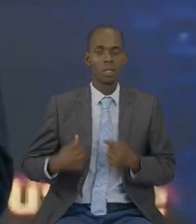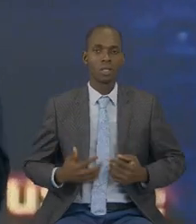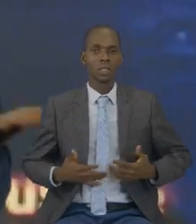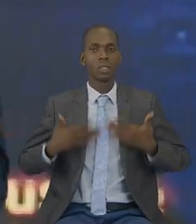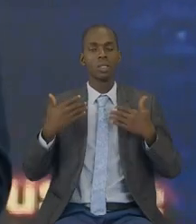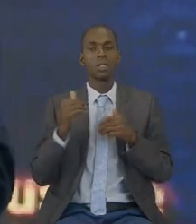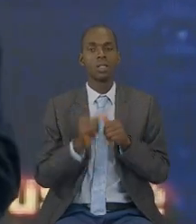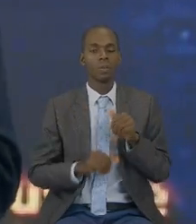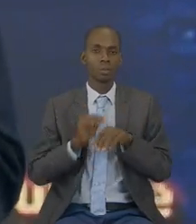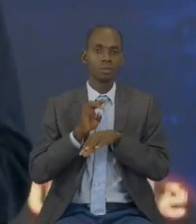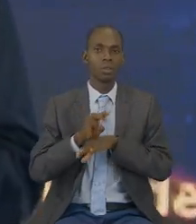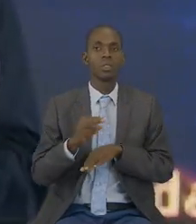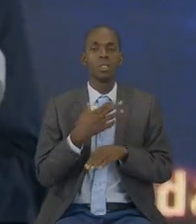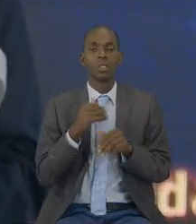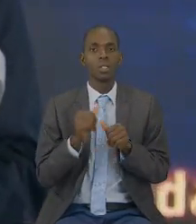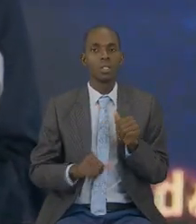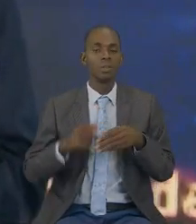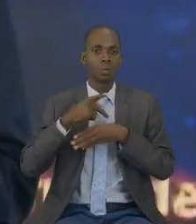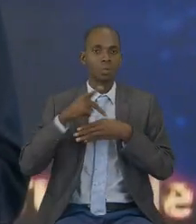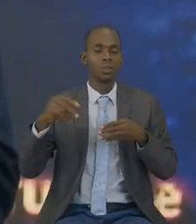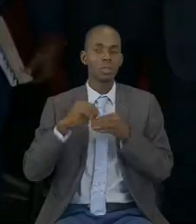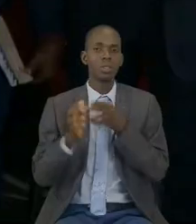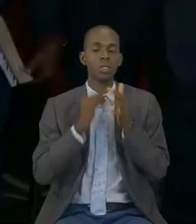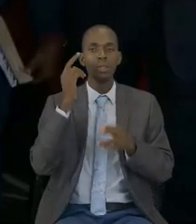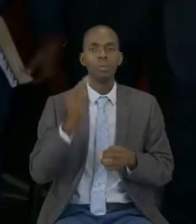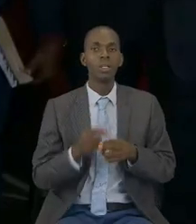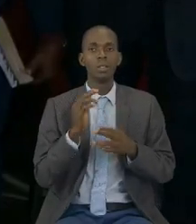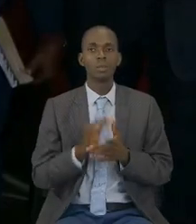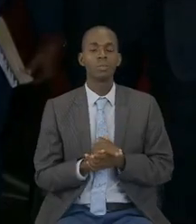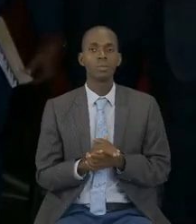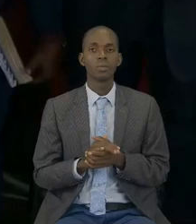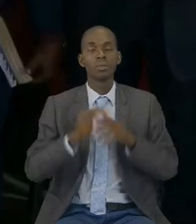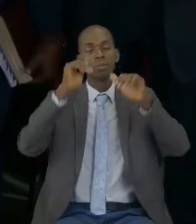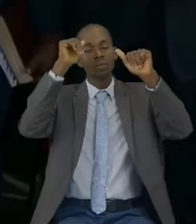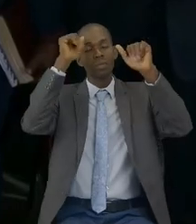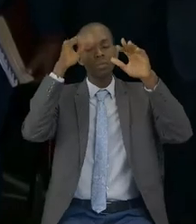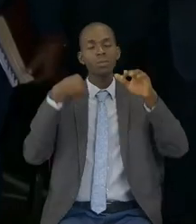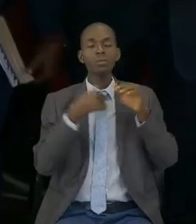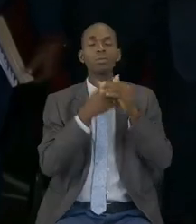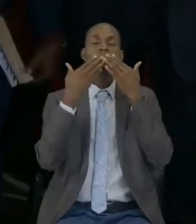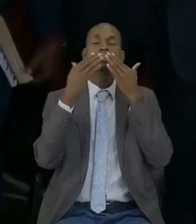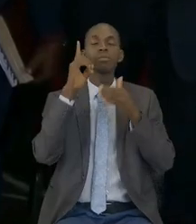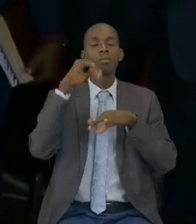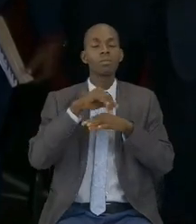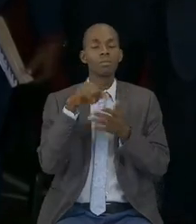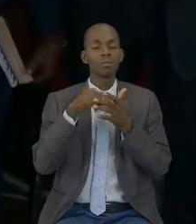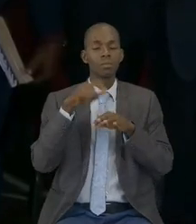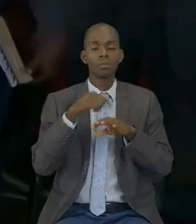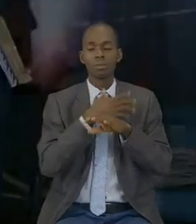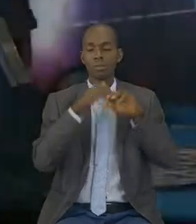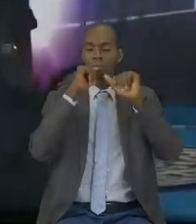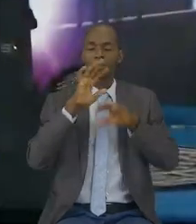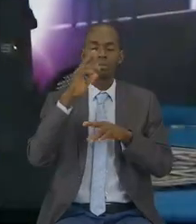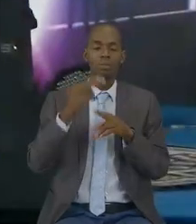every ministry, and every profession in Jesus' name. Father, we thank you at this time and bless your name.